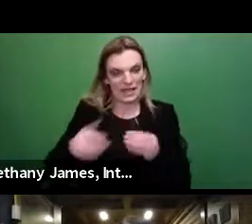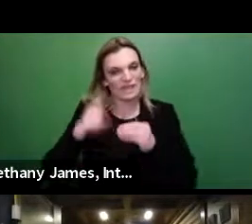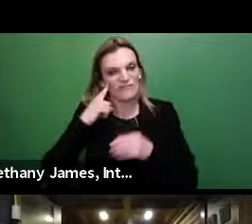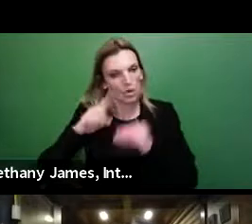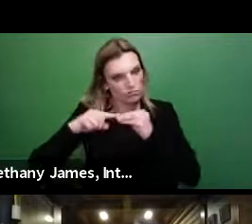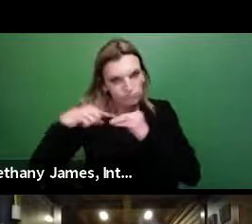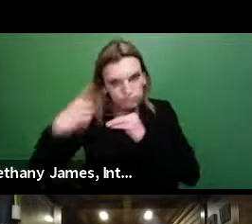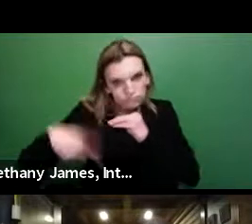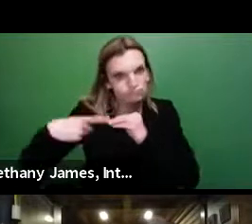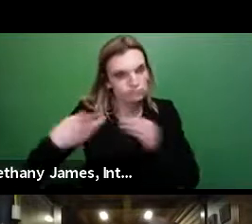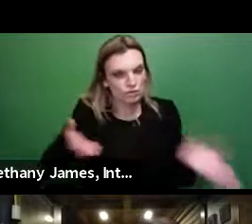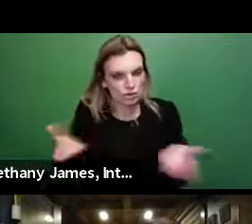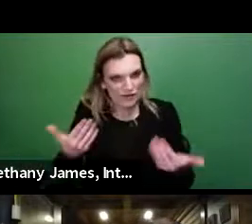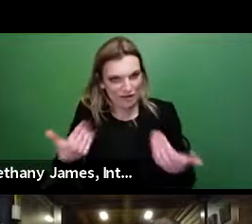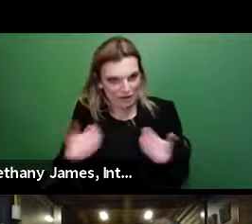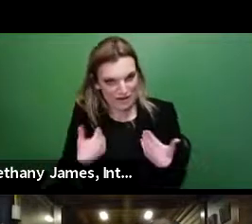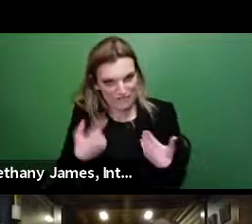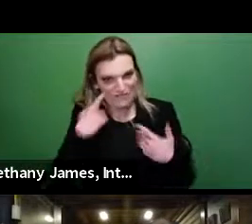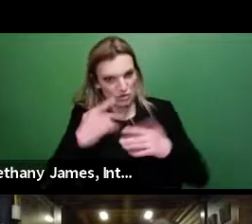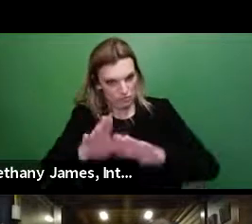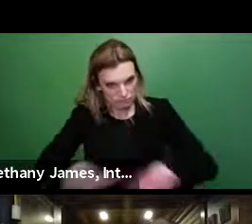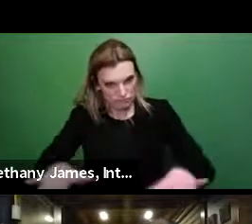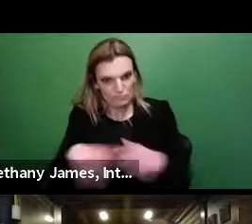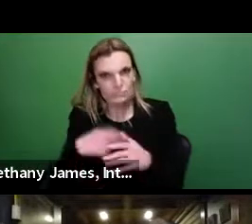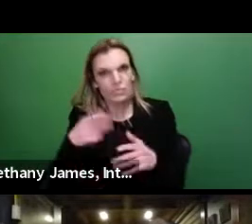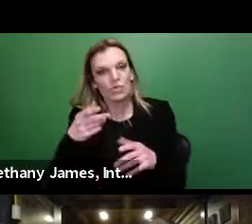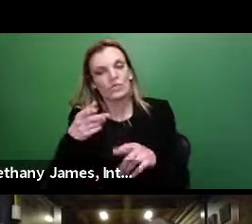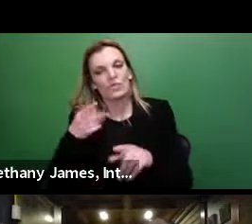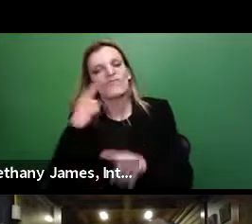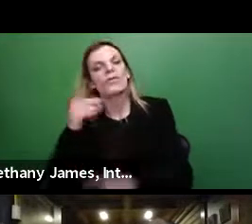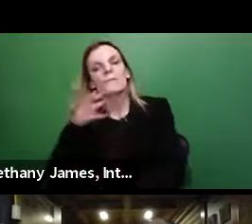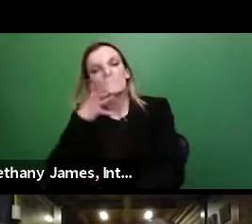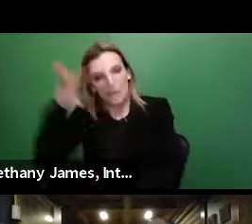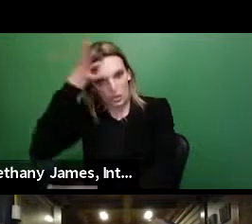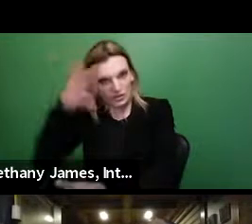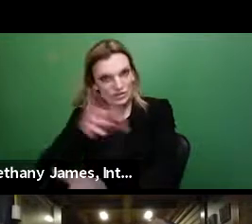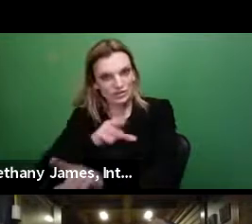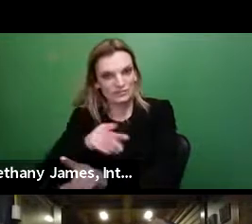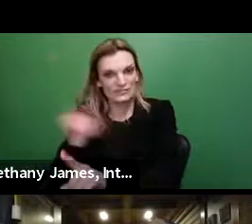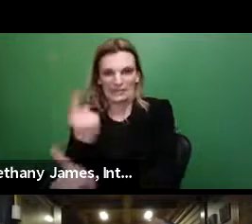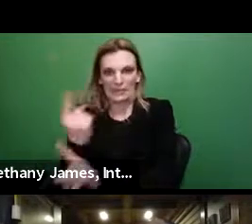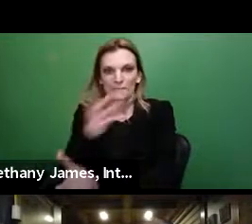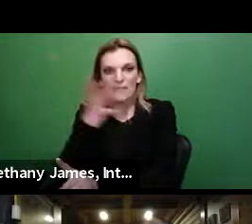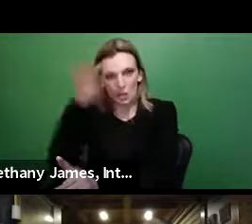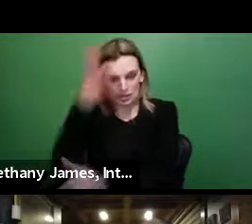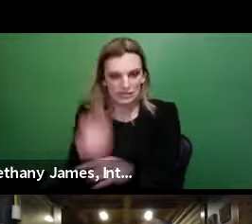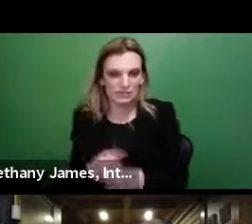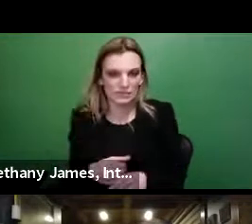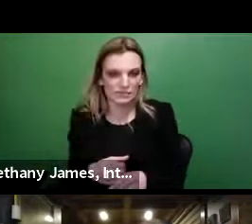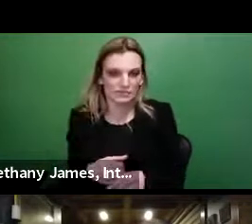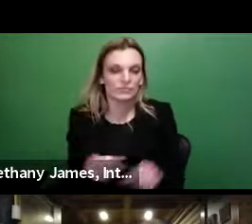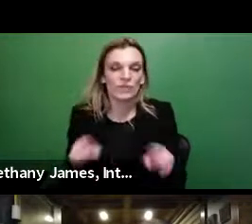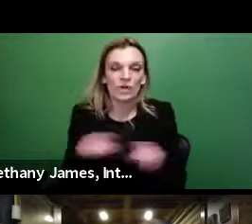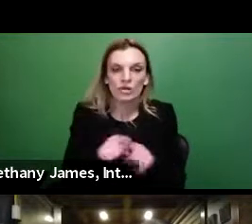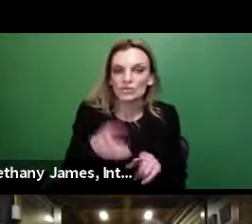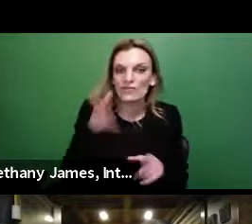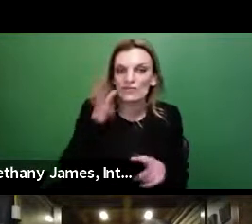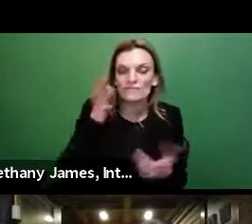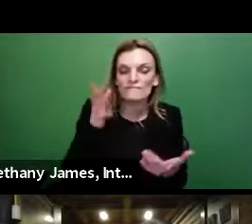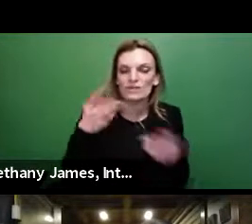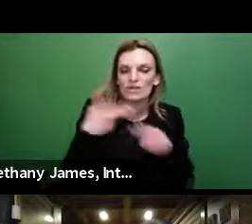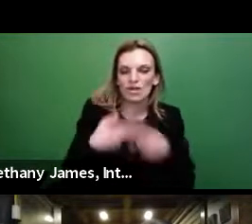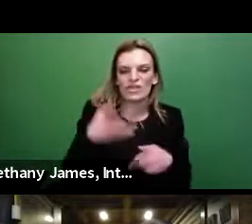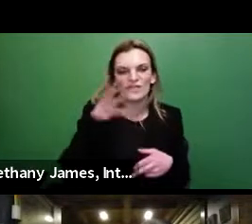are participating in the Michigan Reconnect or Futures for Frontliners programs. Because one of